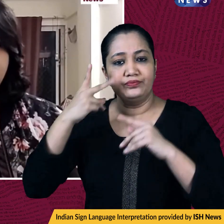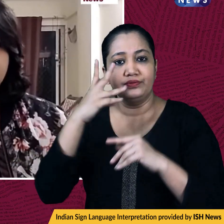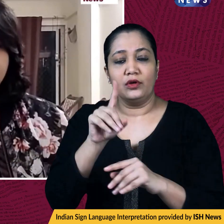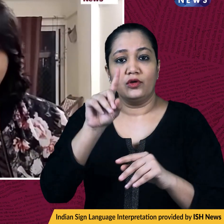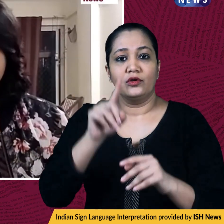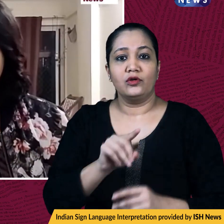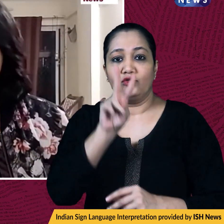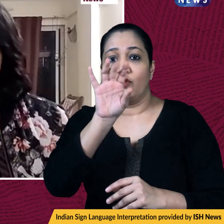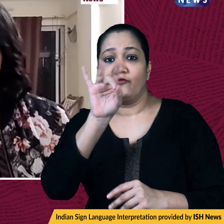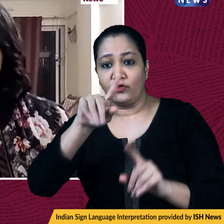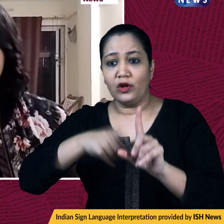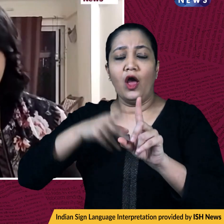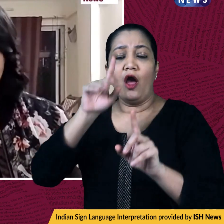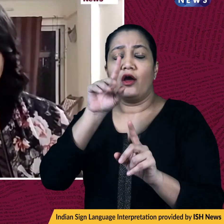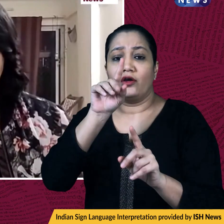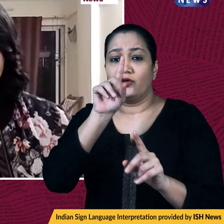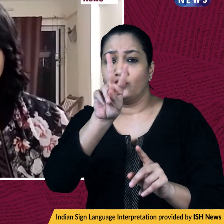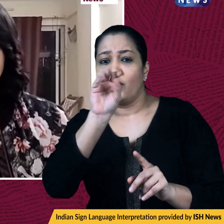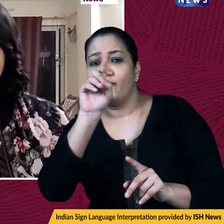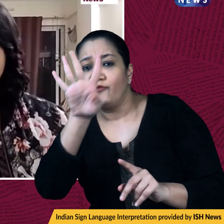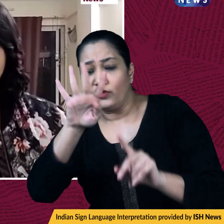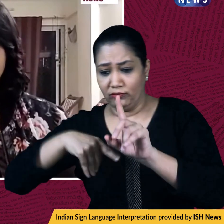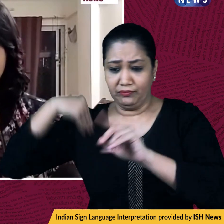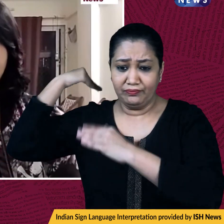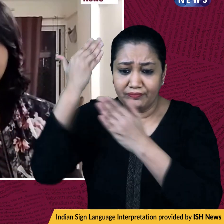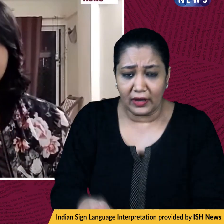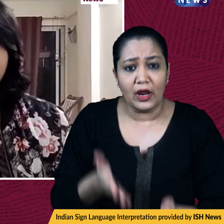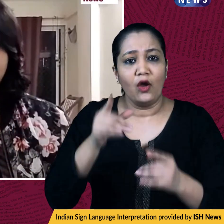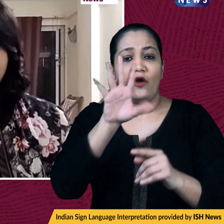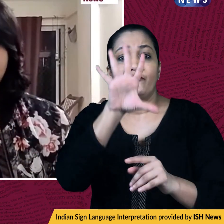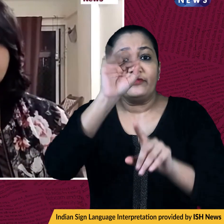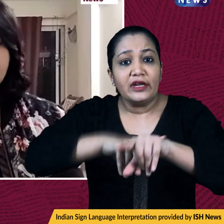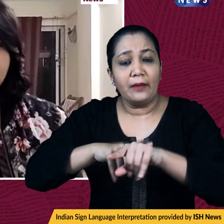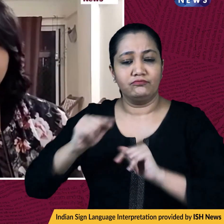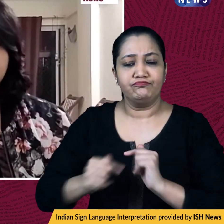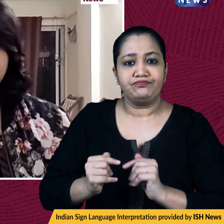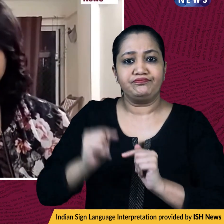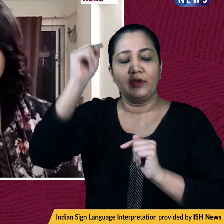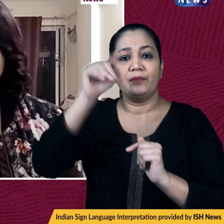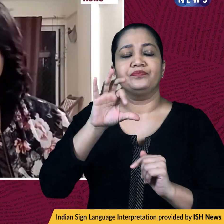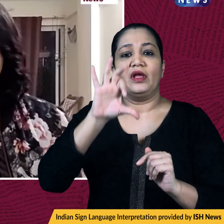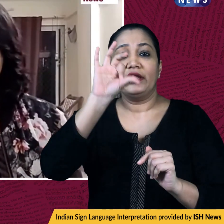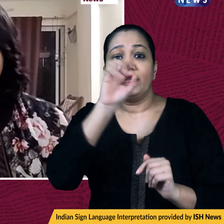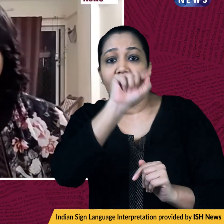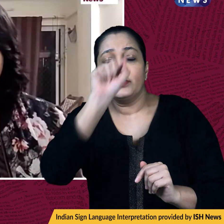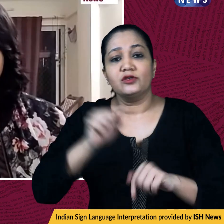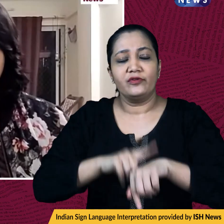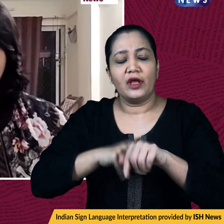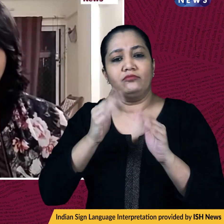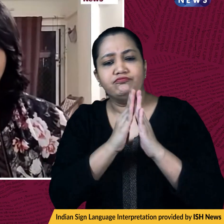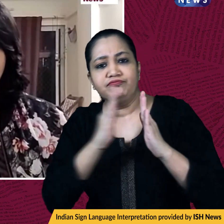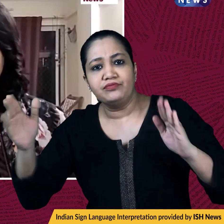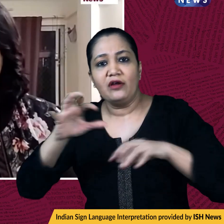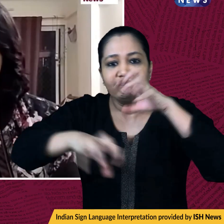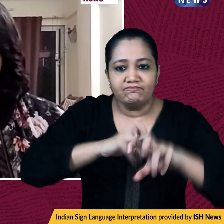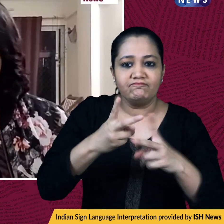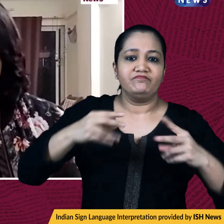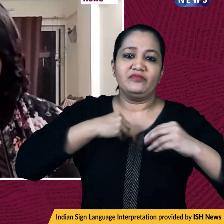India and Nepal on Tuesday signed a memorandum of understanding for the construction of a motorable bridge over